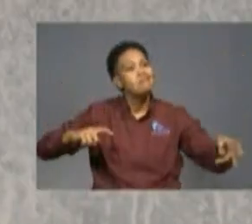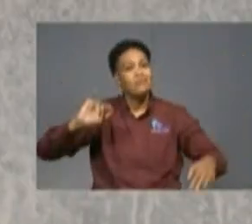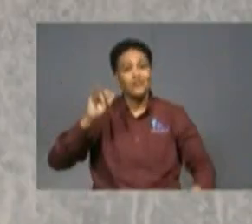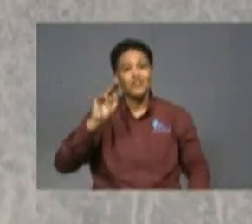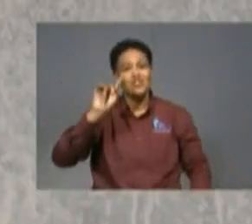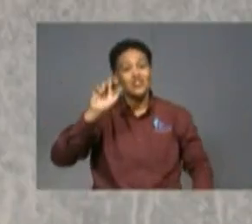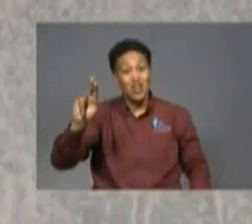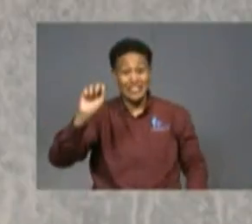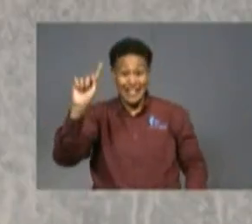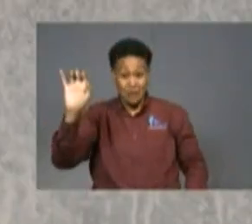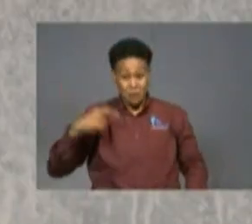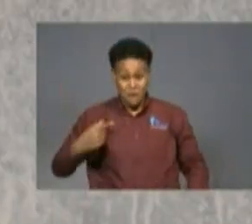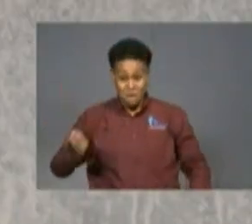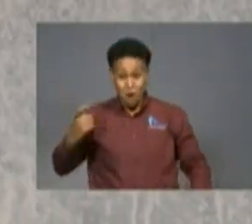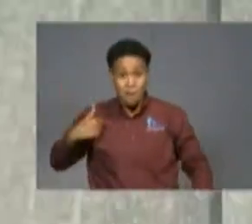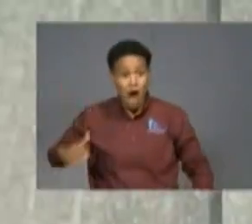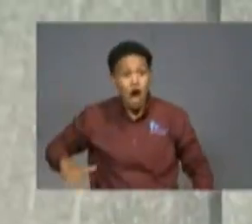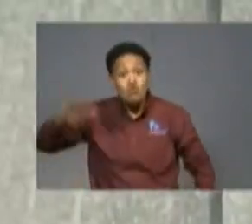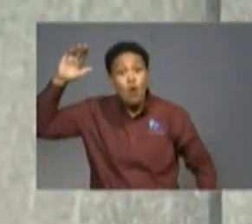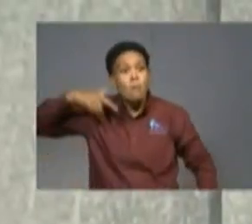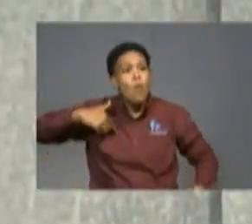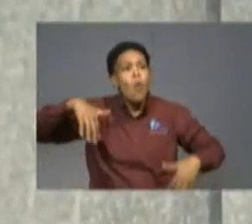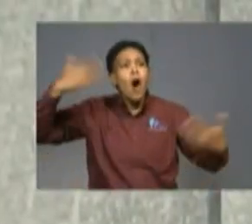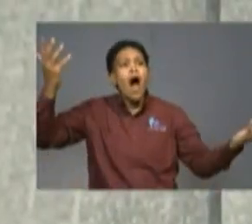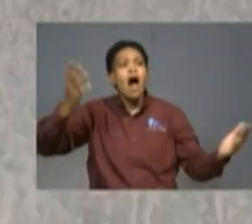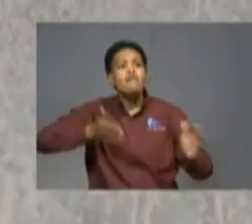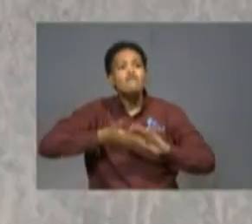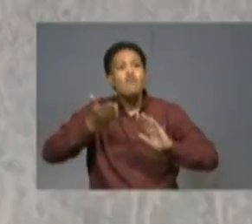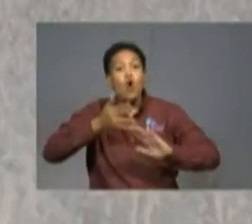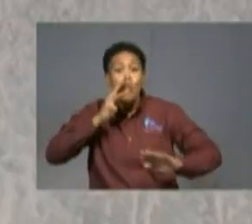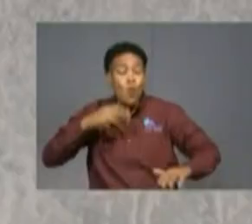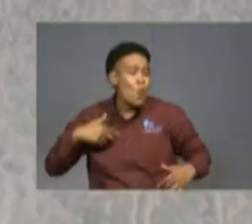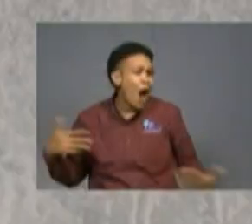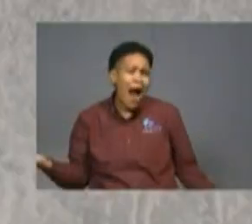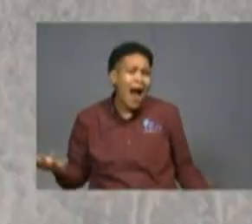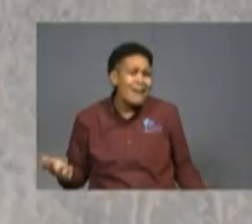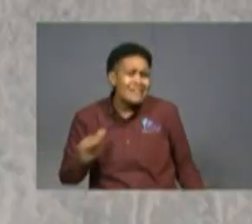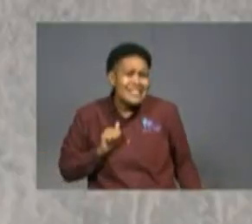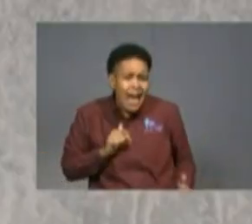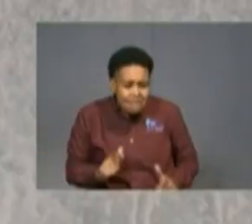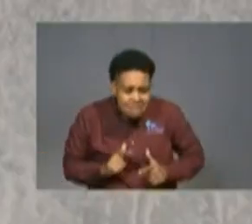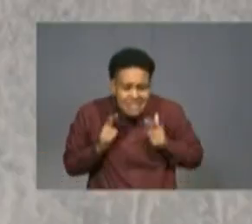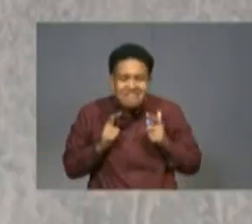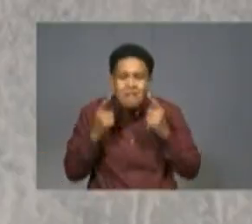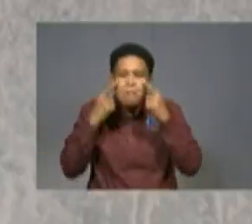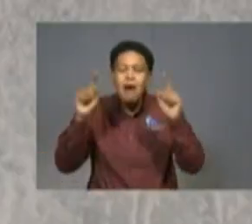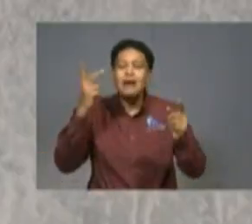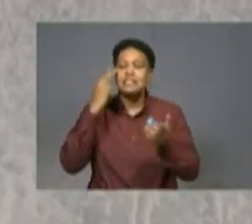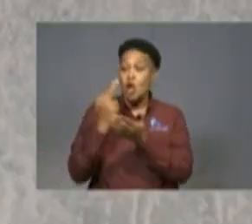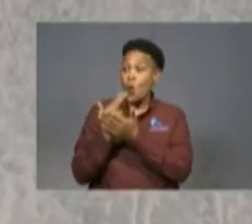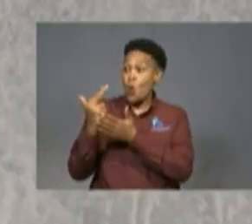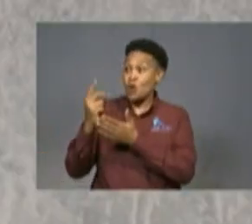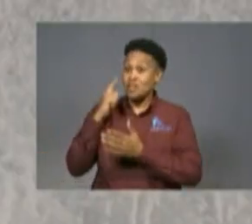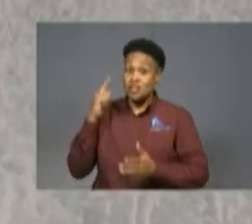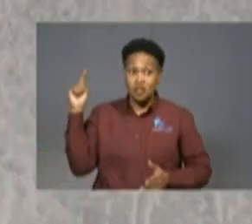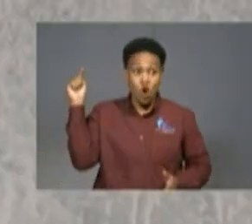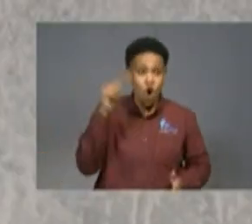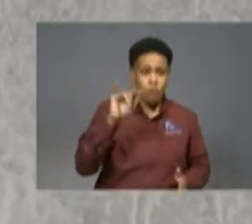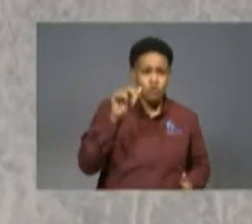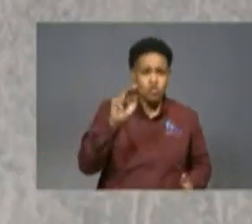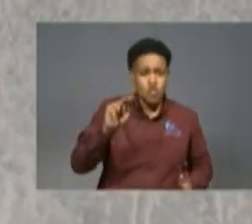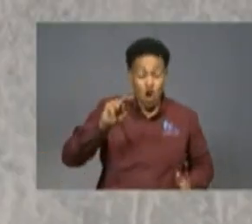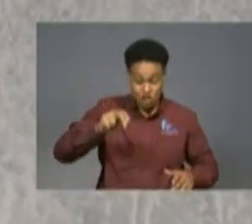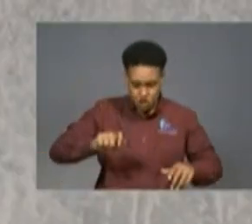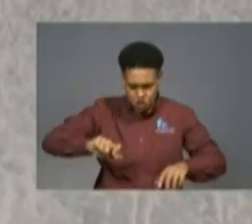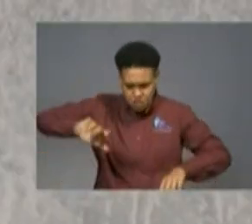St. Elizabeth, I grew up not having running water. I lived to see Andrew Holness come to Junction Square, turn